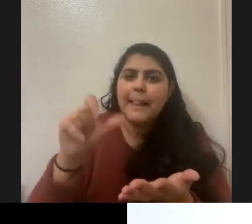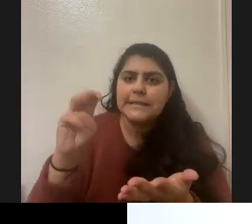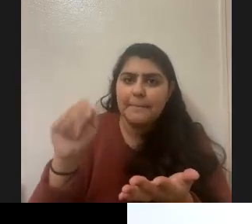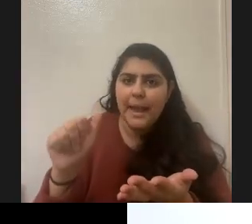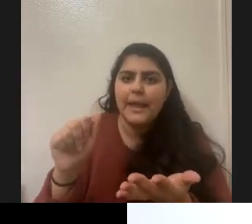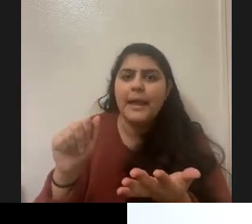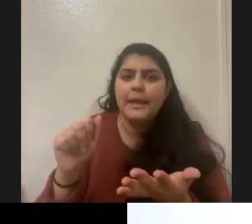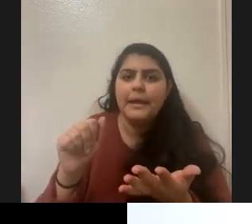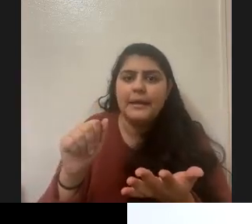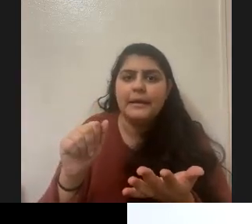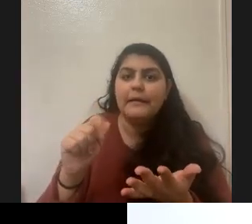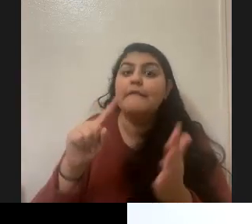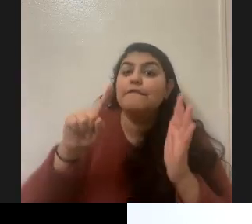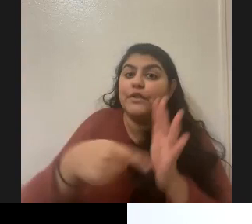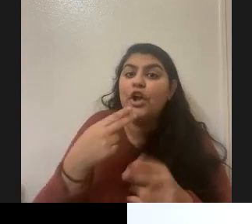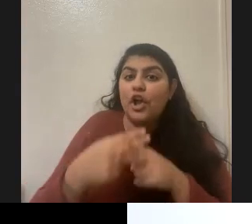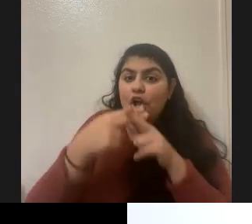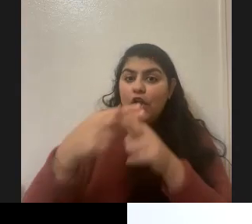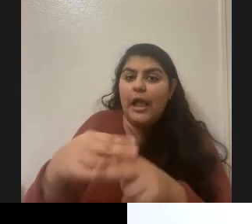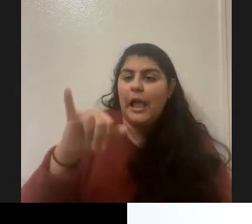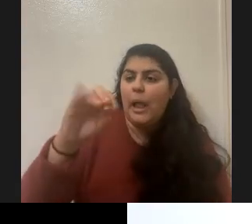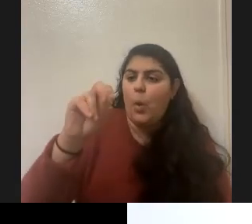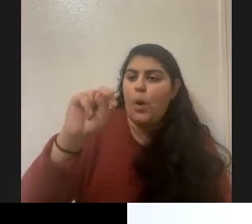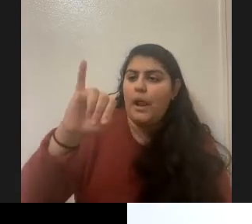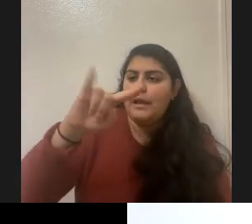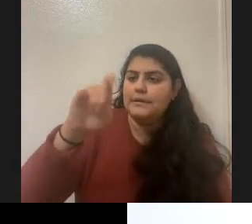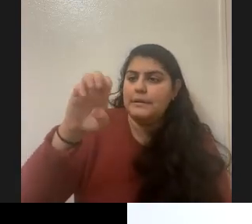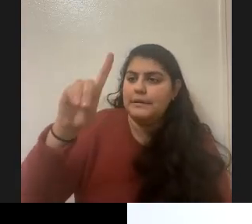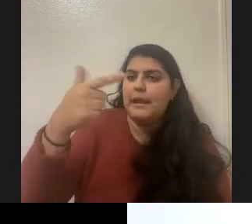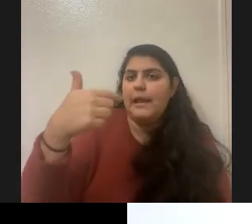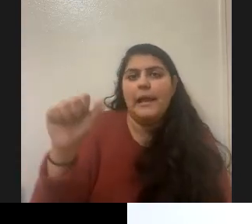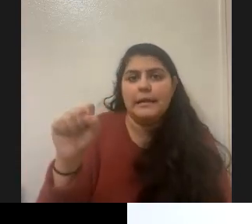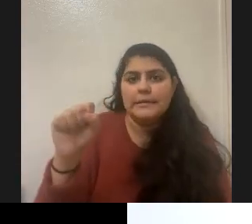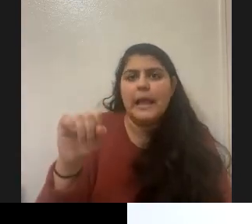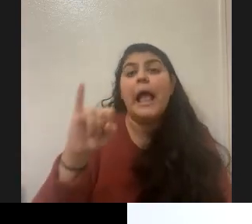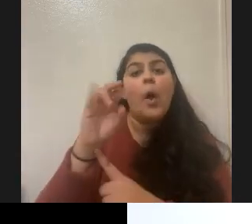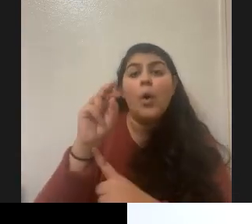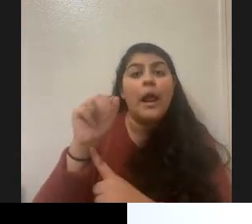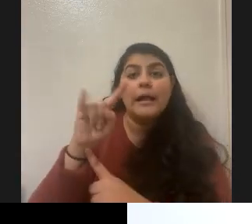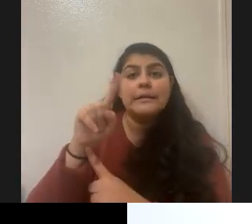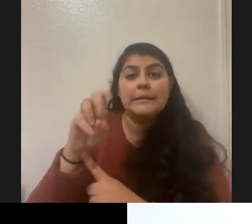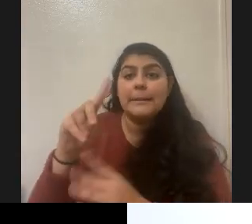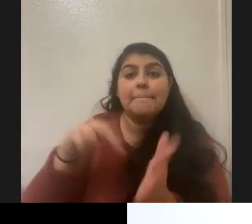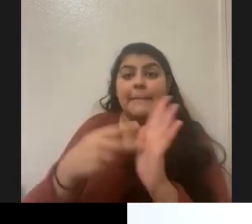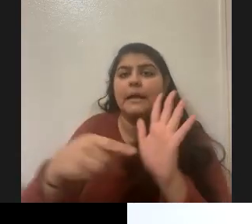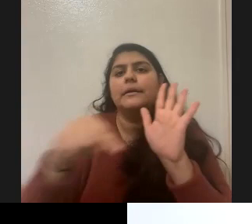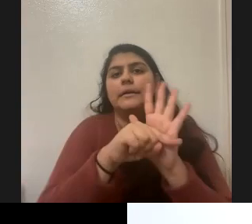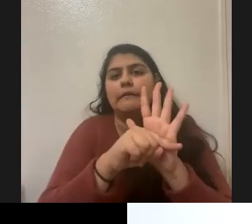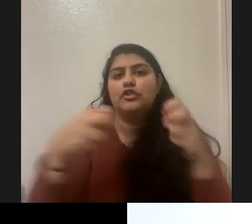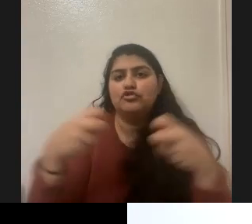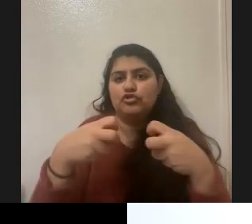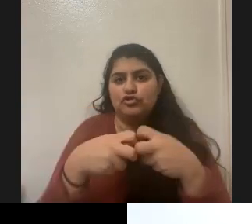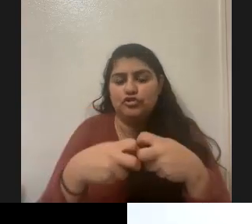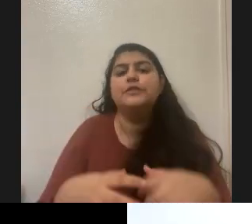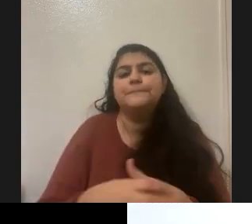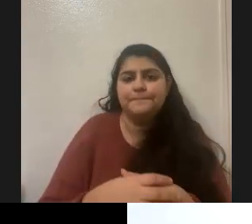he first called it an ionized gas. And what an ionized means electrically charged. It's just electric gas,